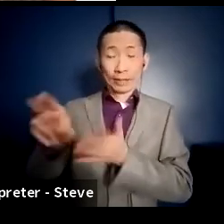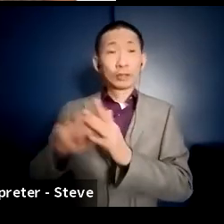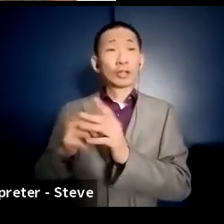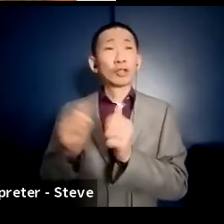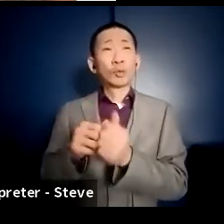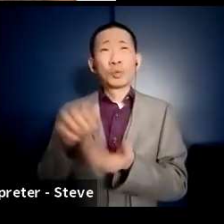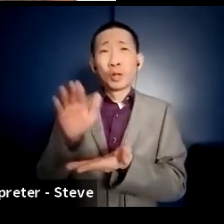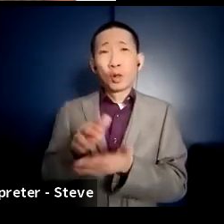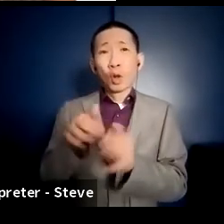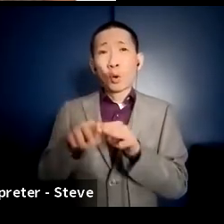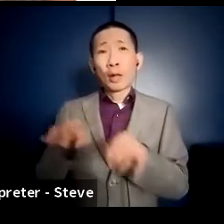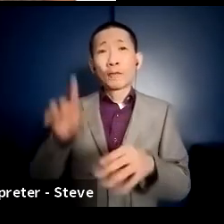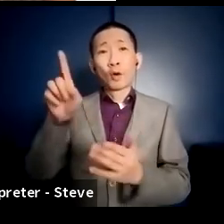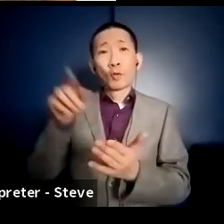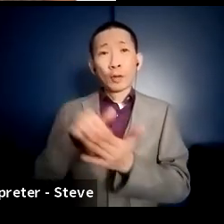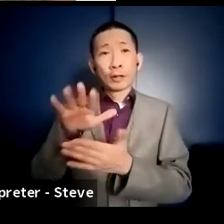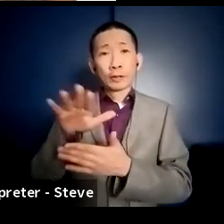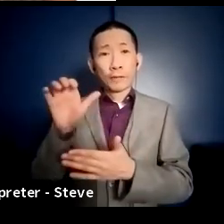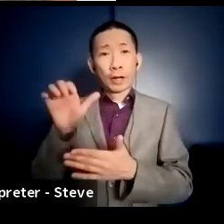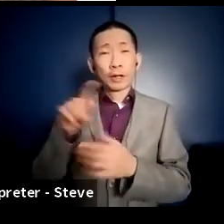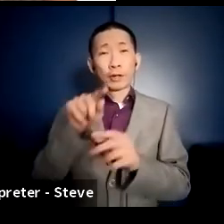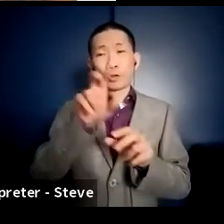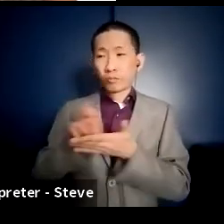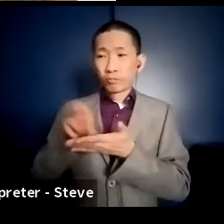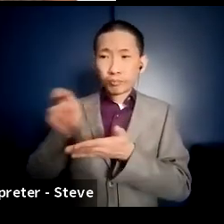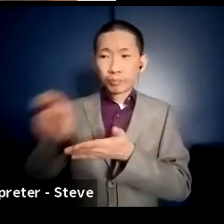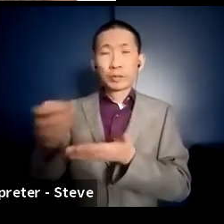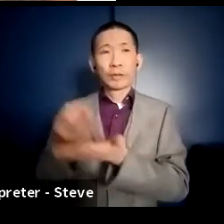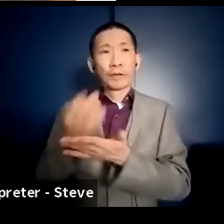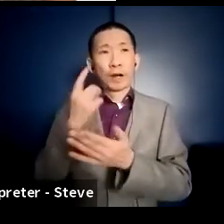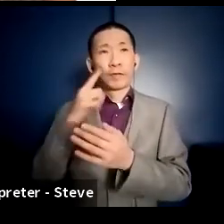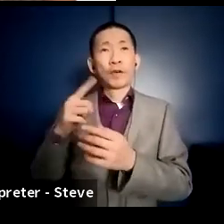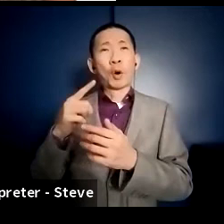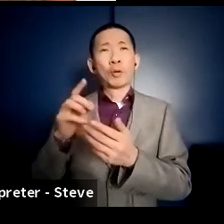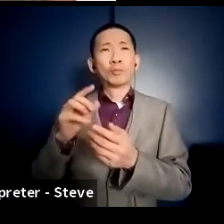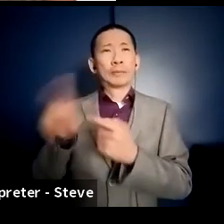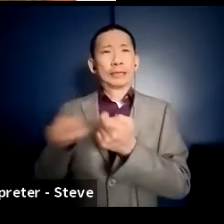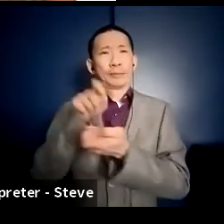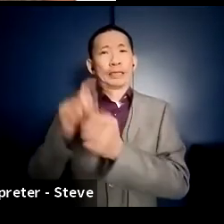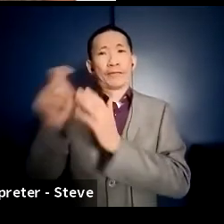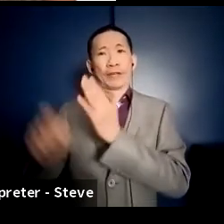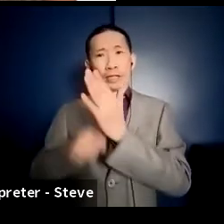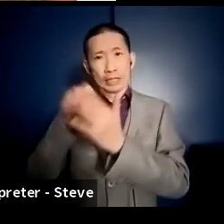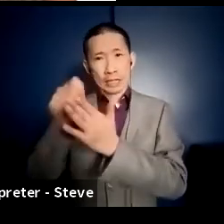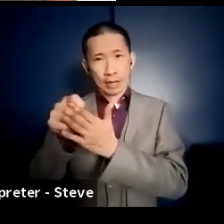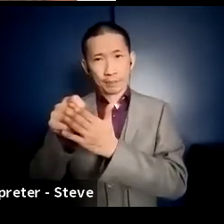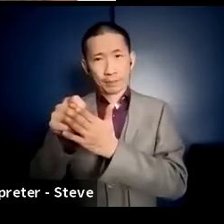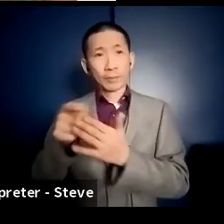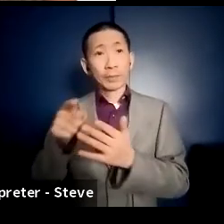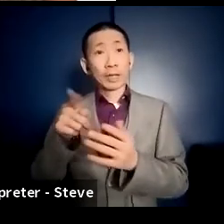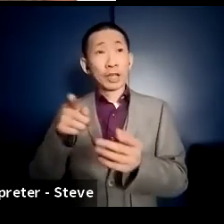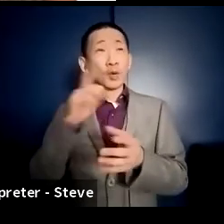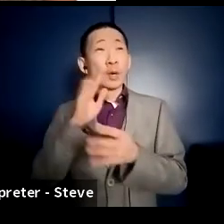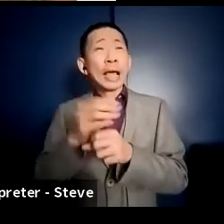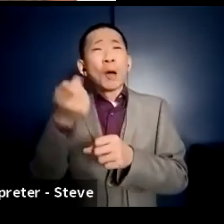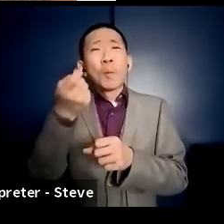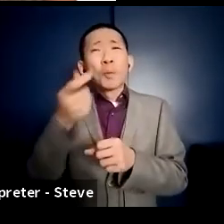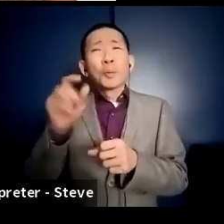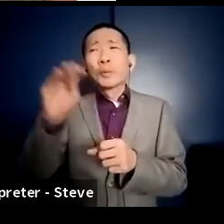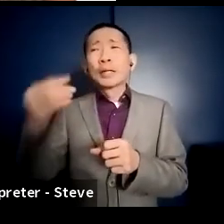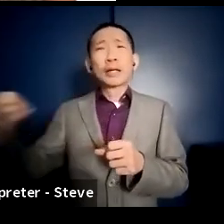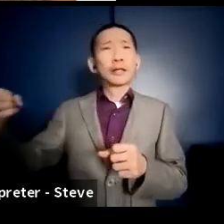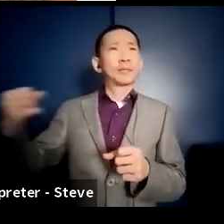of $1,500, which you put into the fund for X amount of time, and you get a percentage, a small percentage. You're not looking